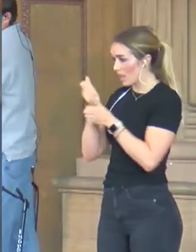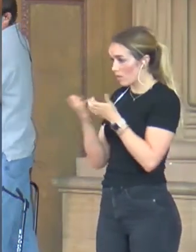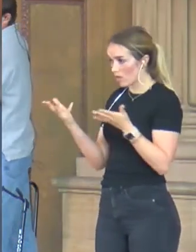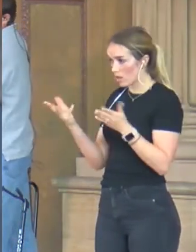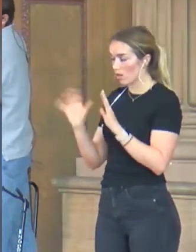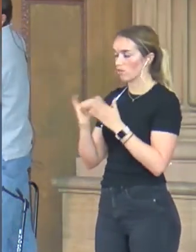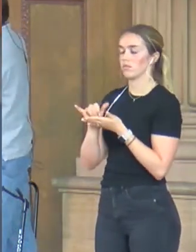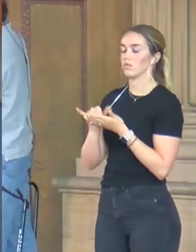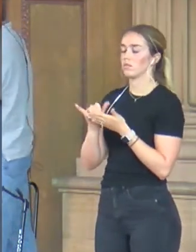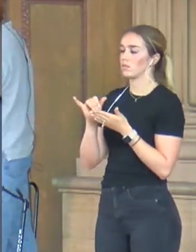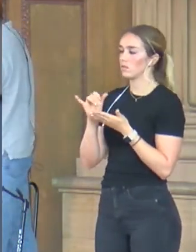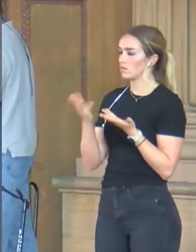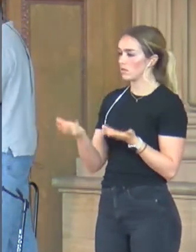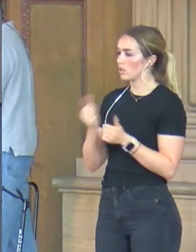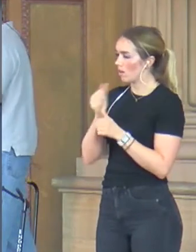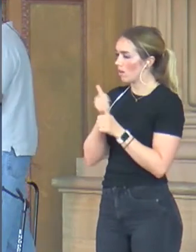now